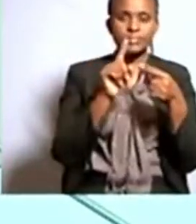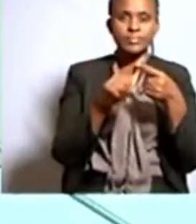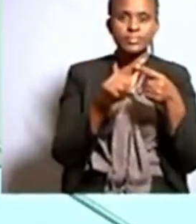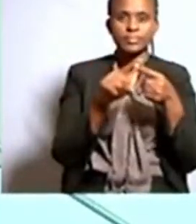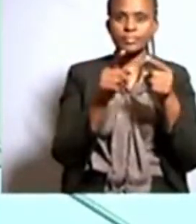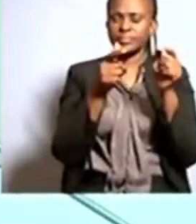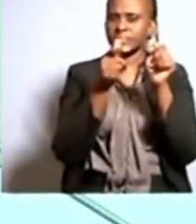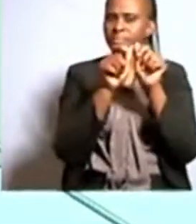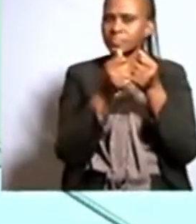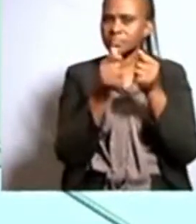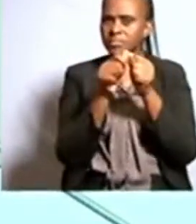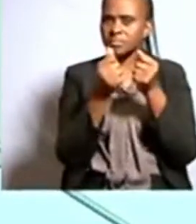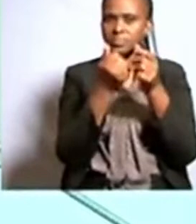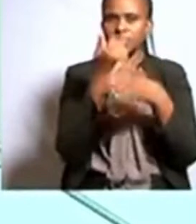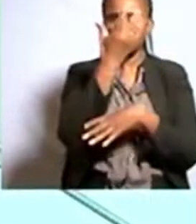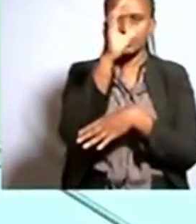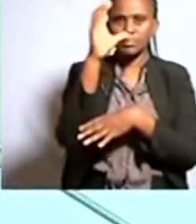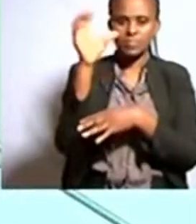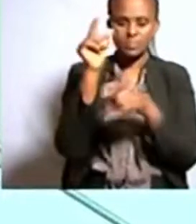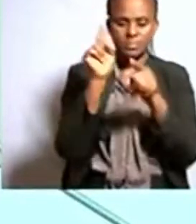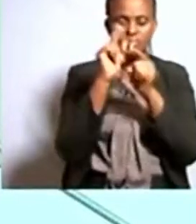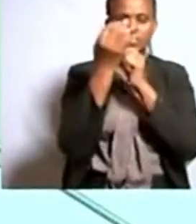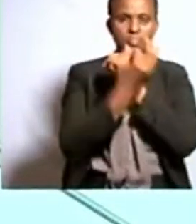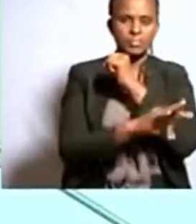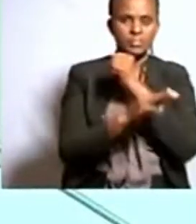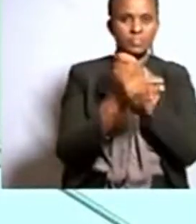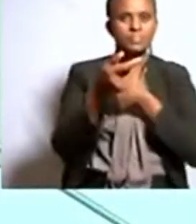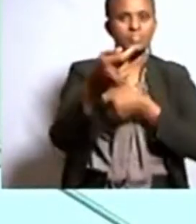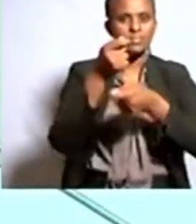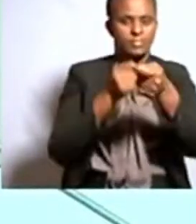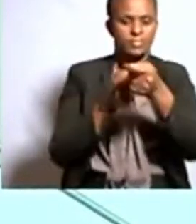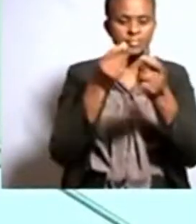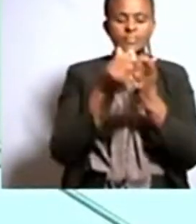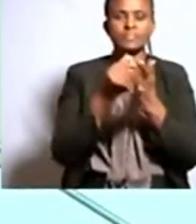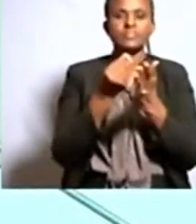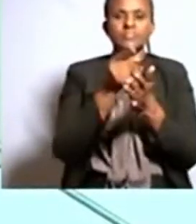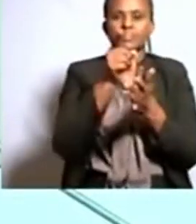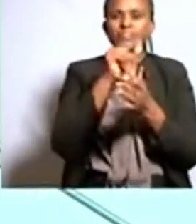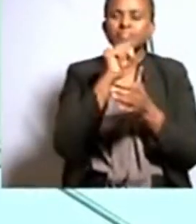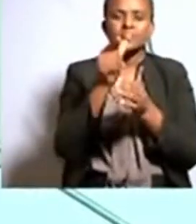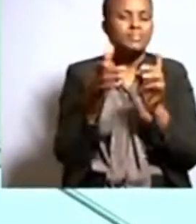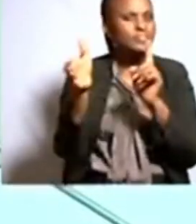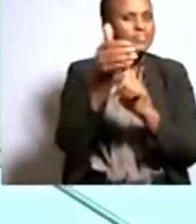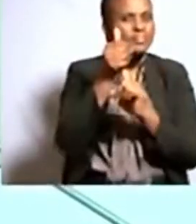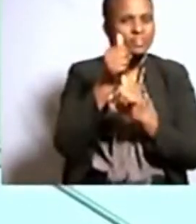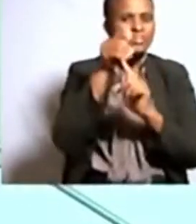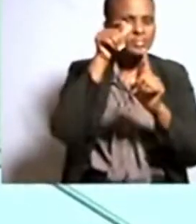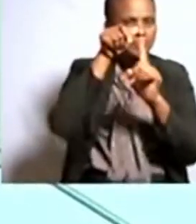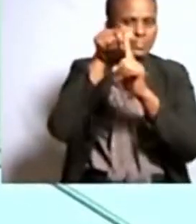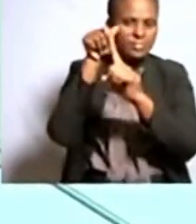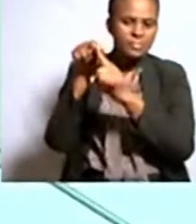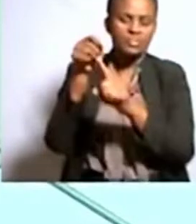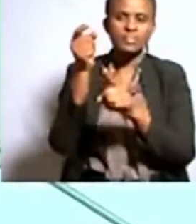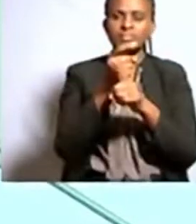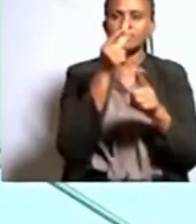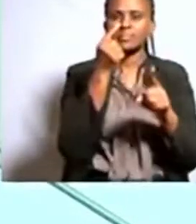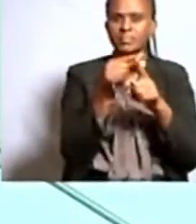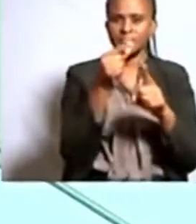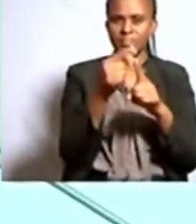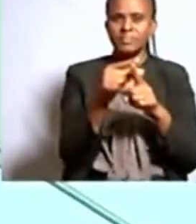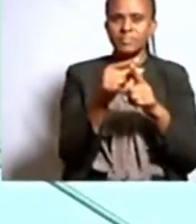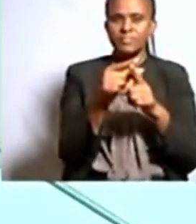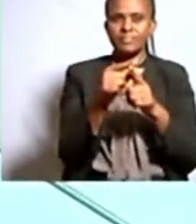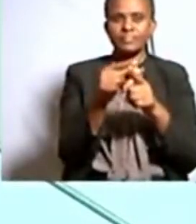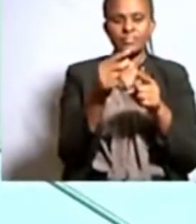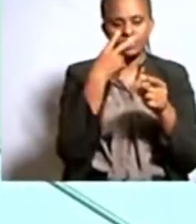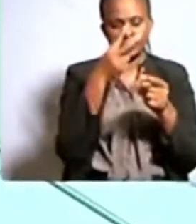tree productivity and increased foreign exchange earnings, had not achieved the target set by December.